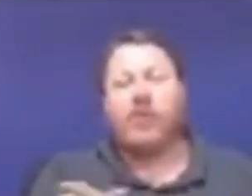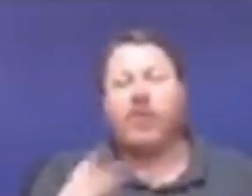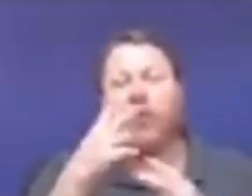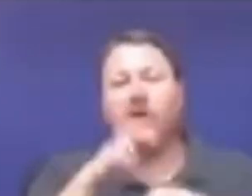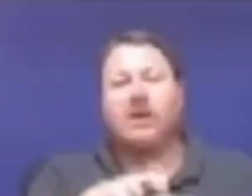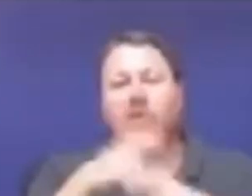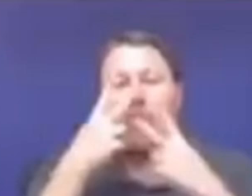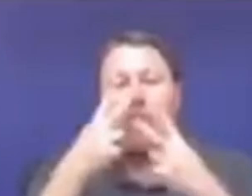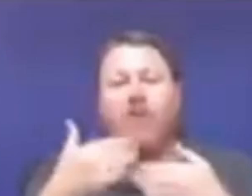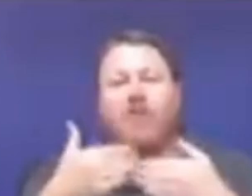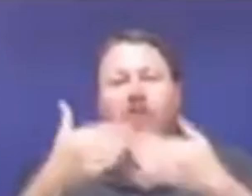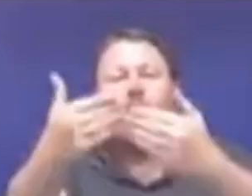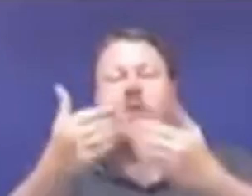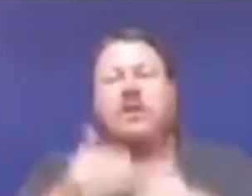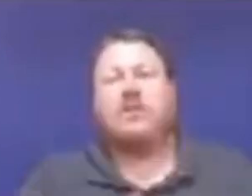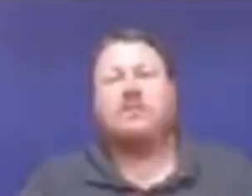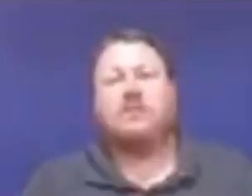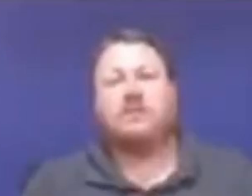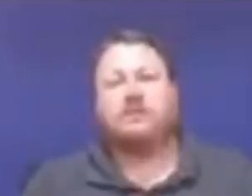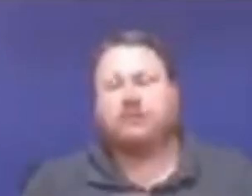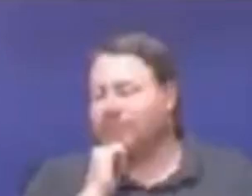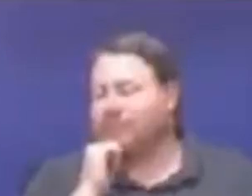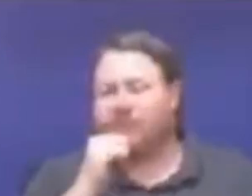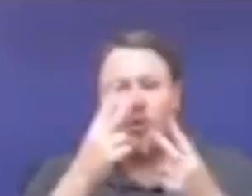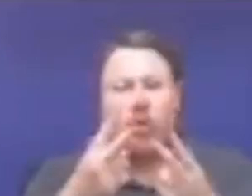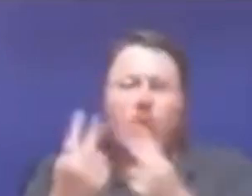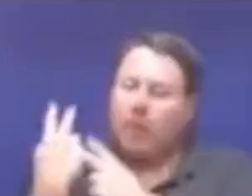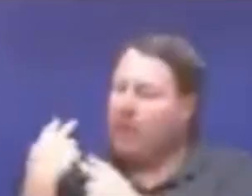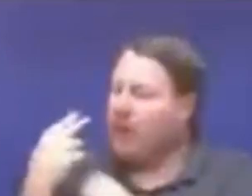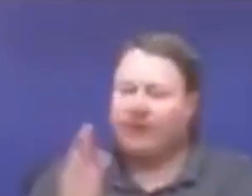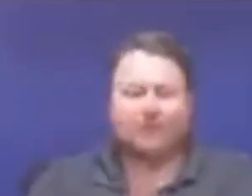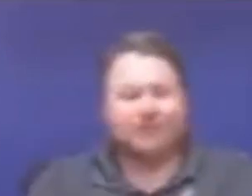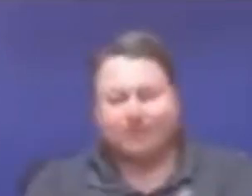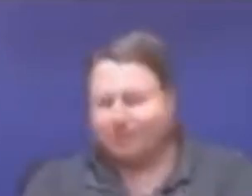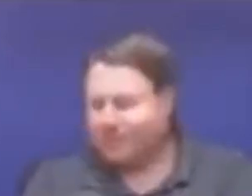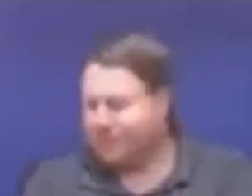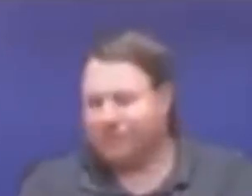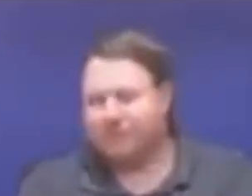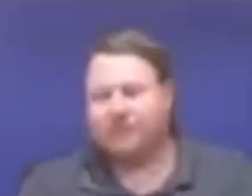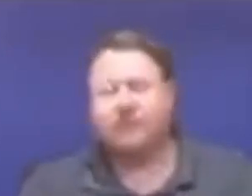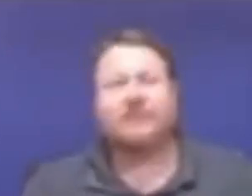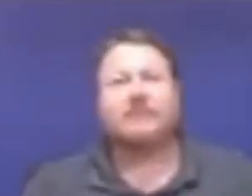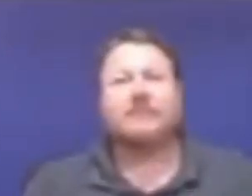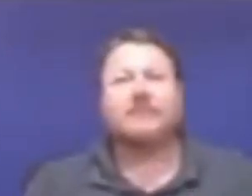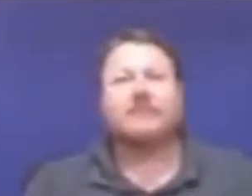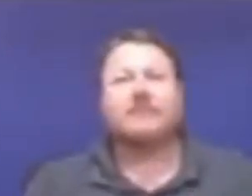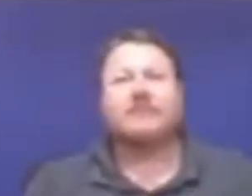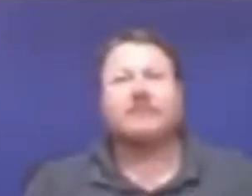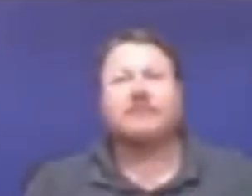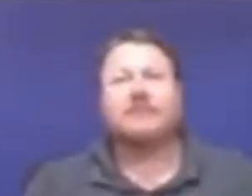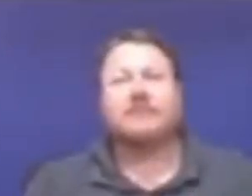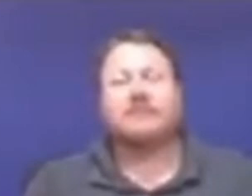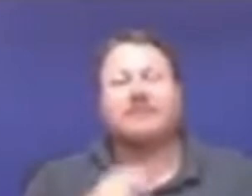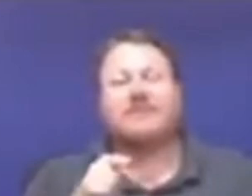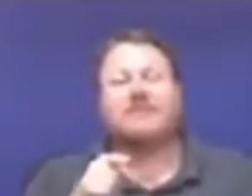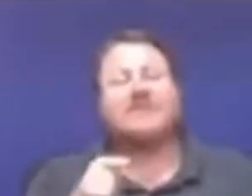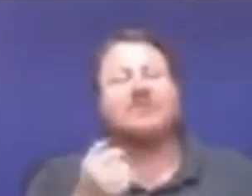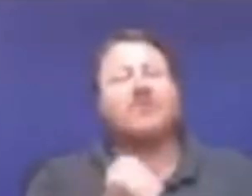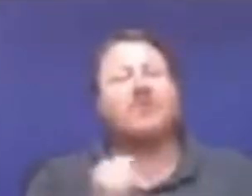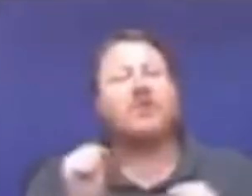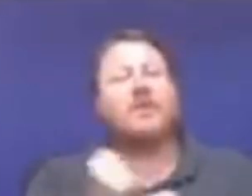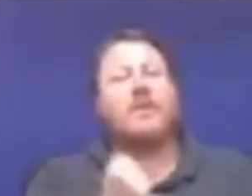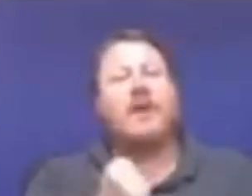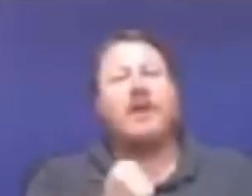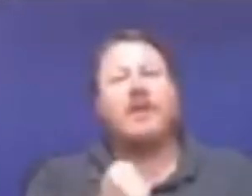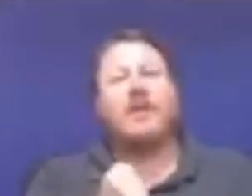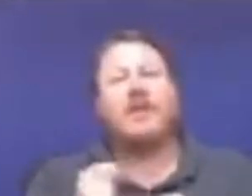forward and not to look back. That will liberate